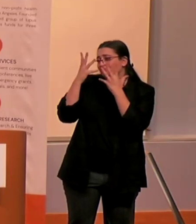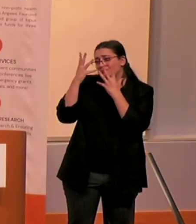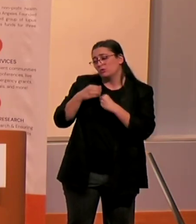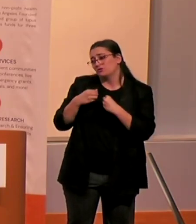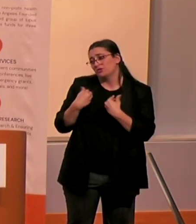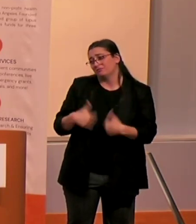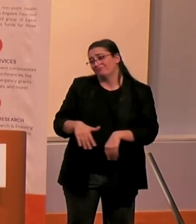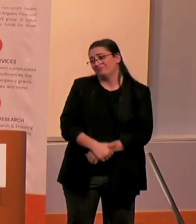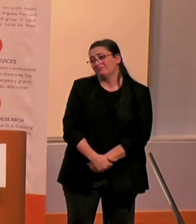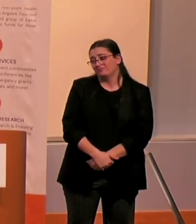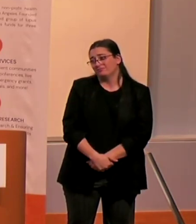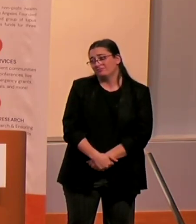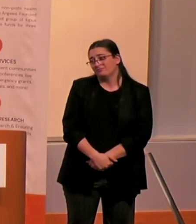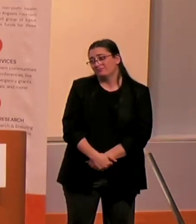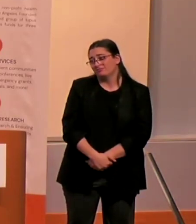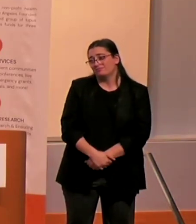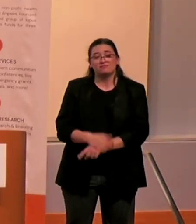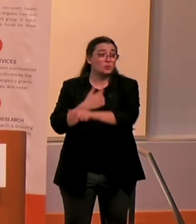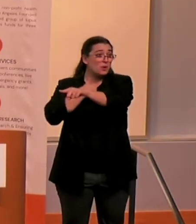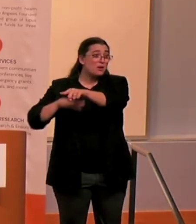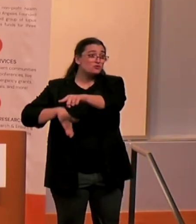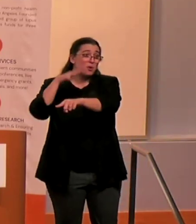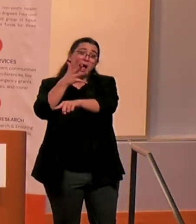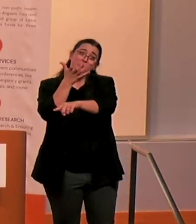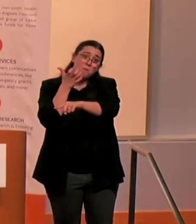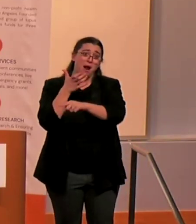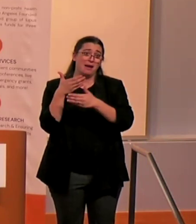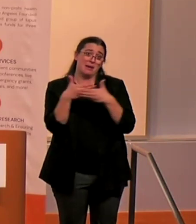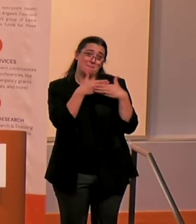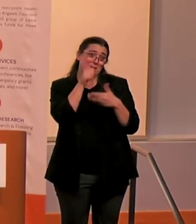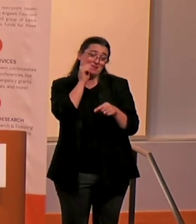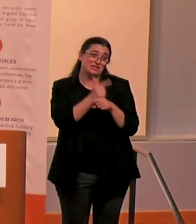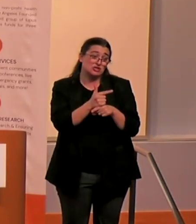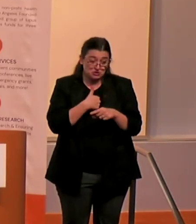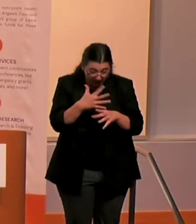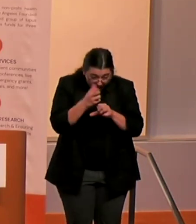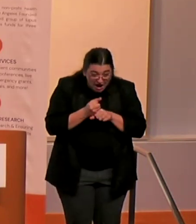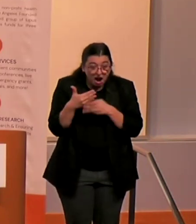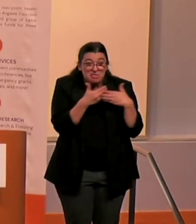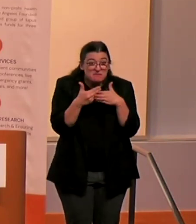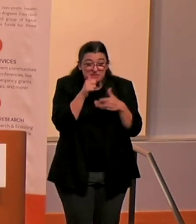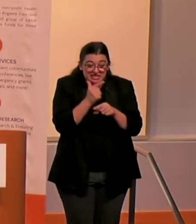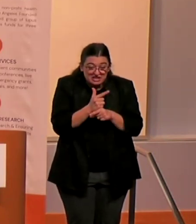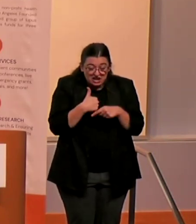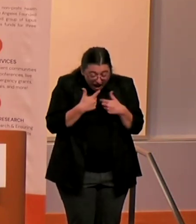see. I've always wanted a kid sister when I was a kid. So once I had her, it was like the best thing ever.